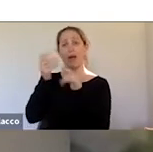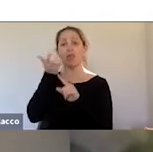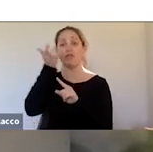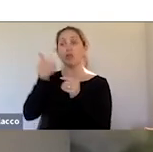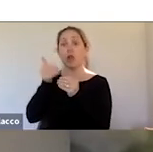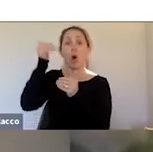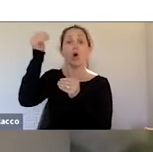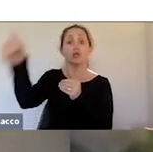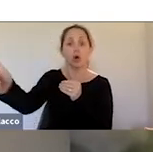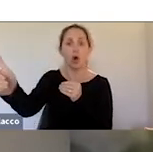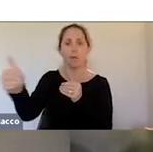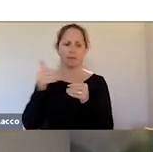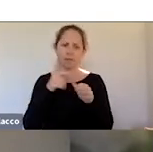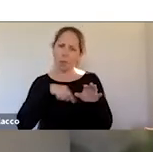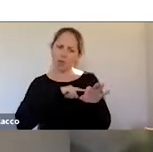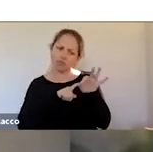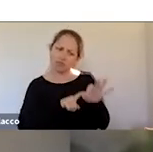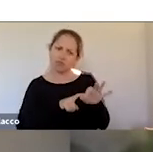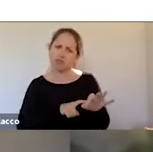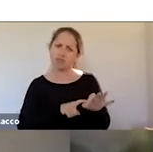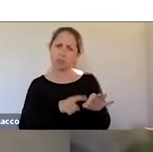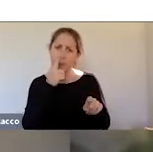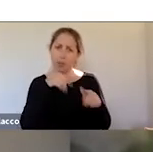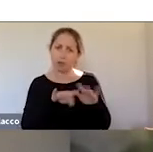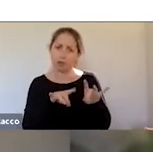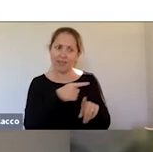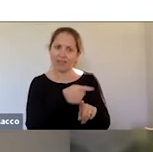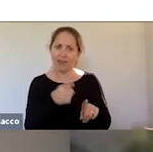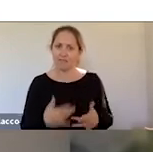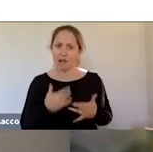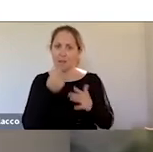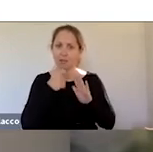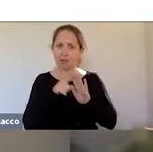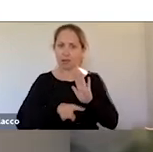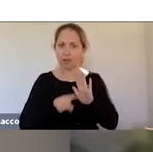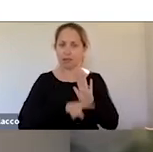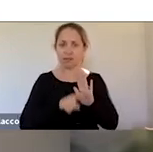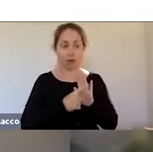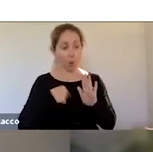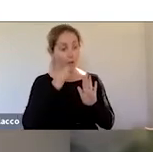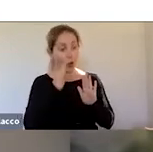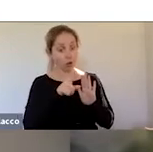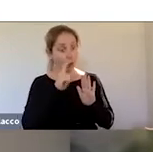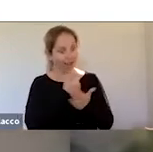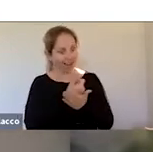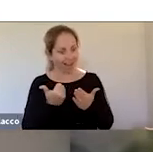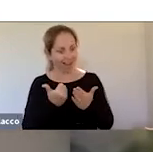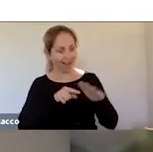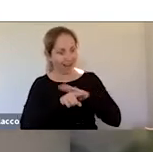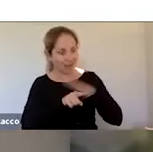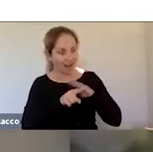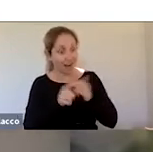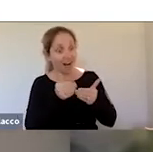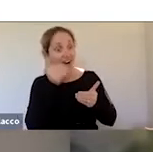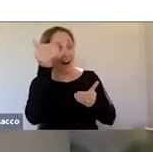Australian audiences are a little bit more pessimistic right now. So when we ask how will your attendance be affected long term,